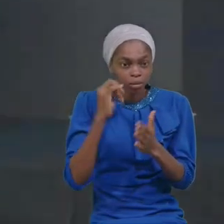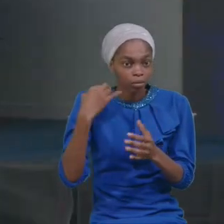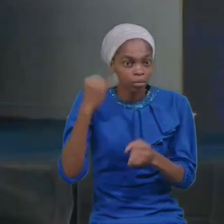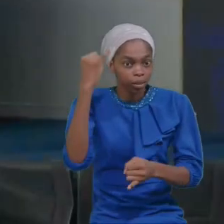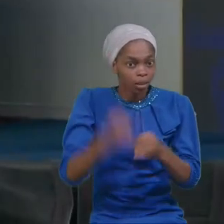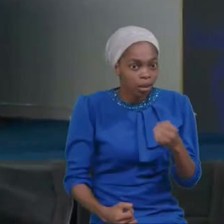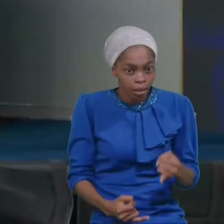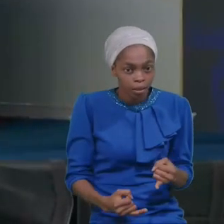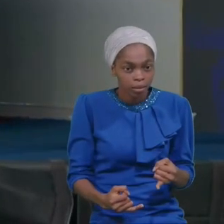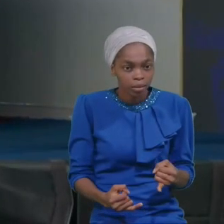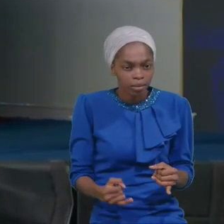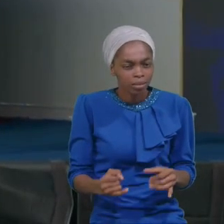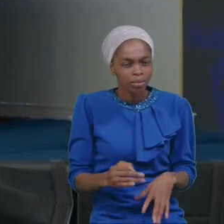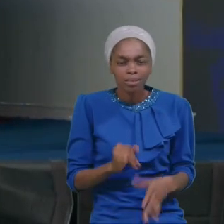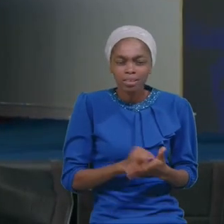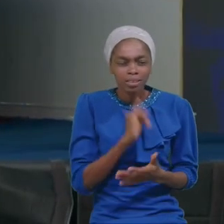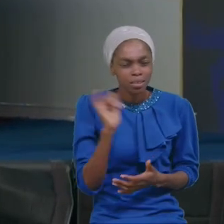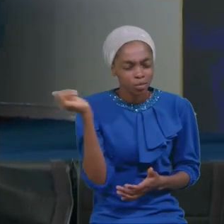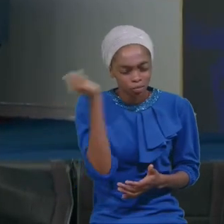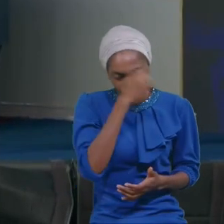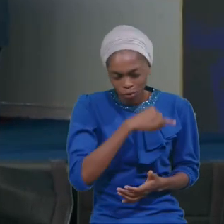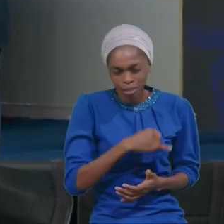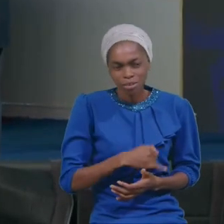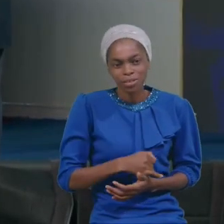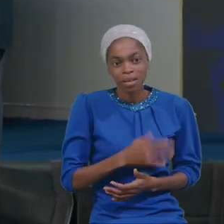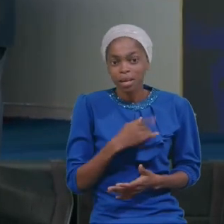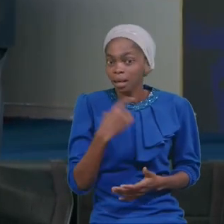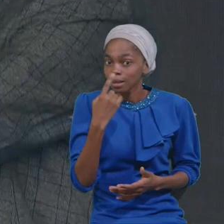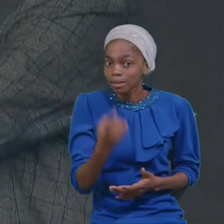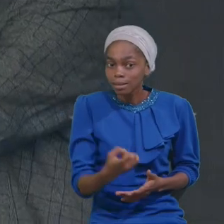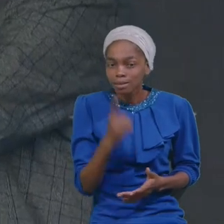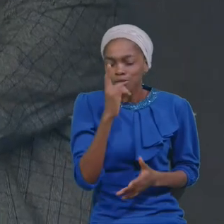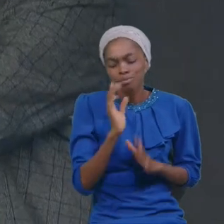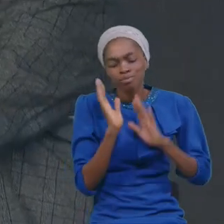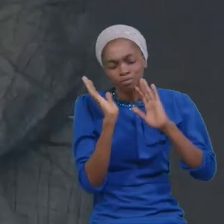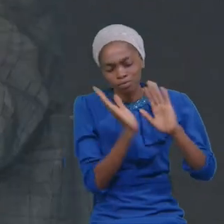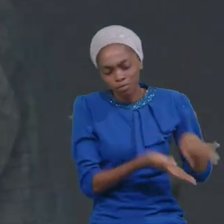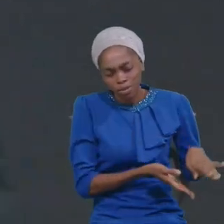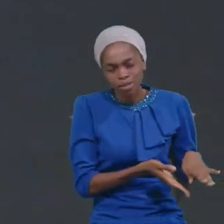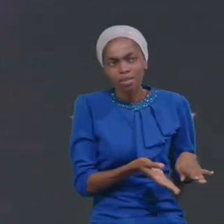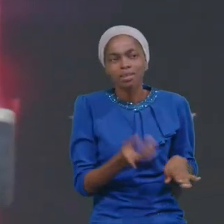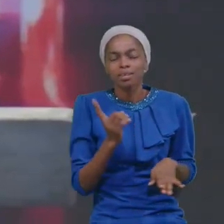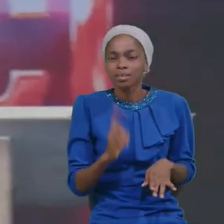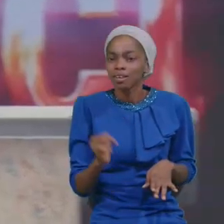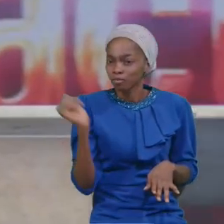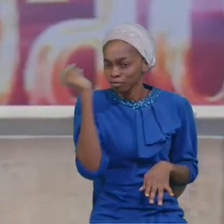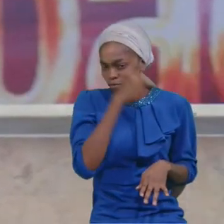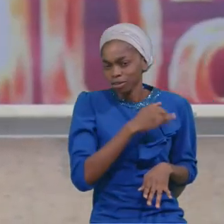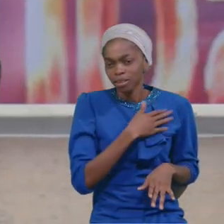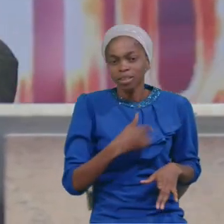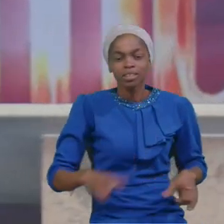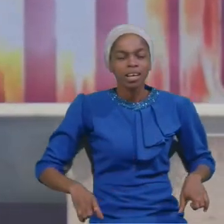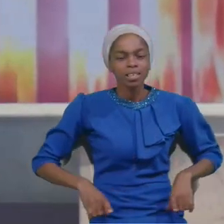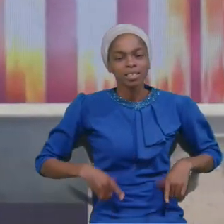the foolish and live. Live a bright life and live a vibrant life and live with